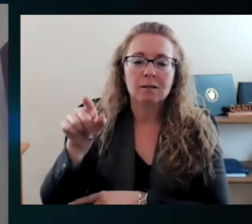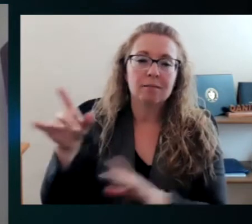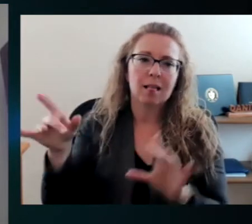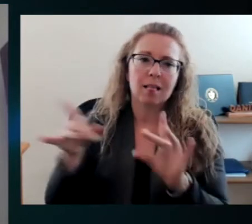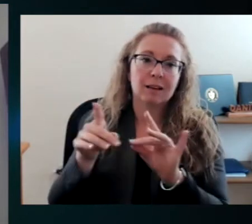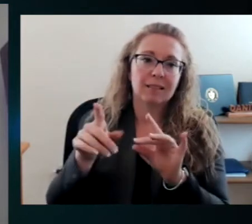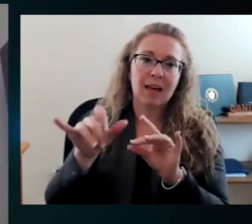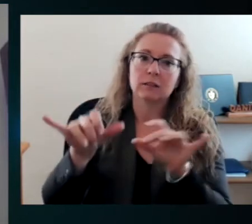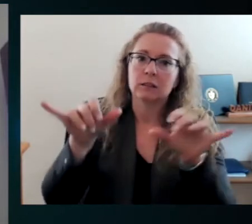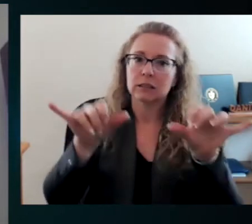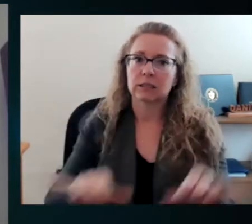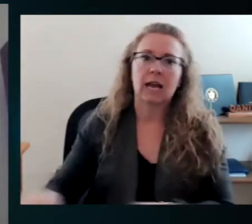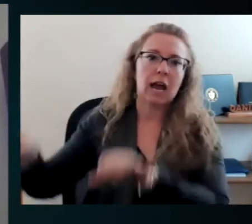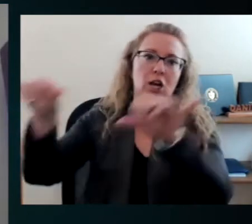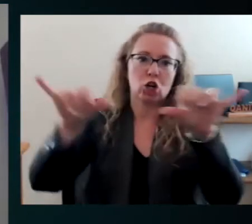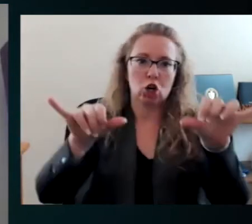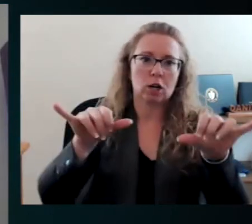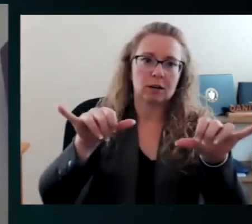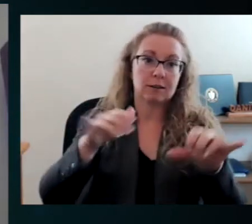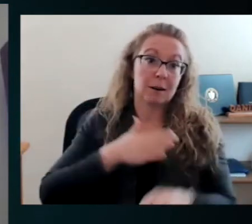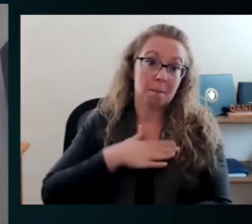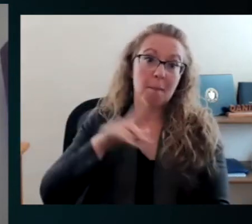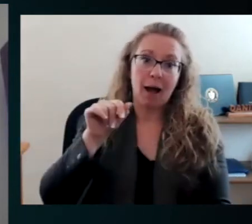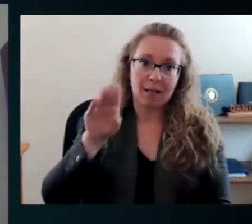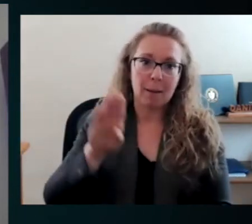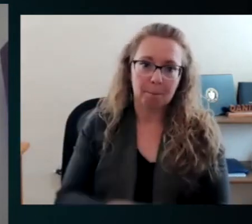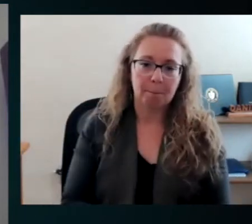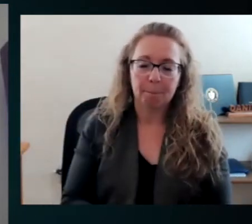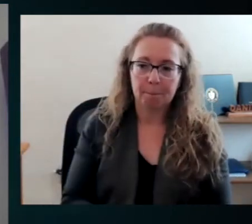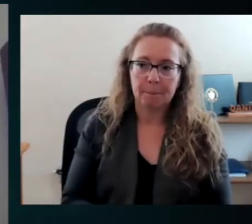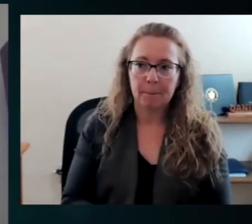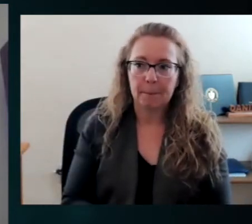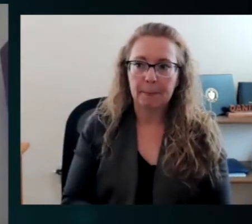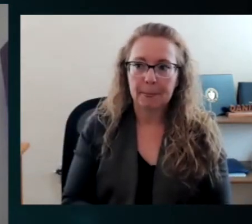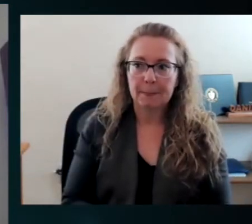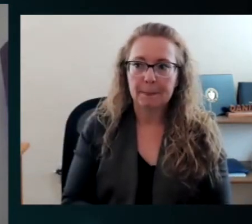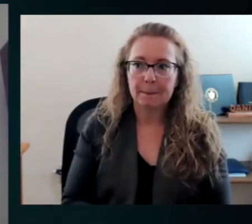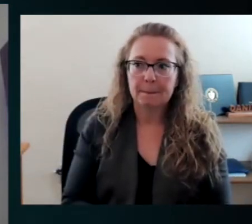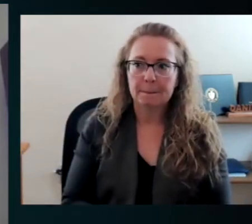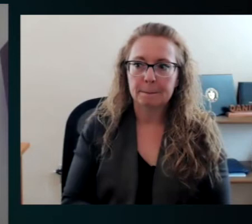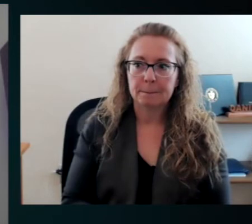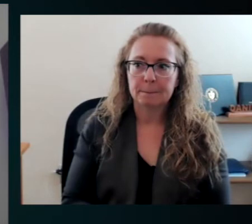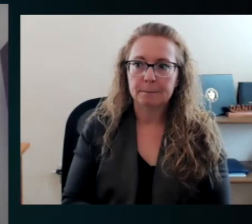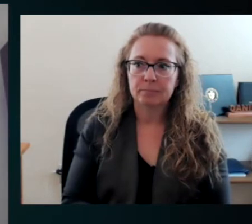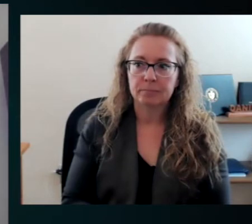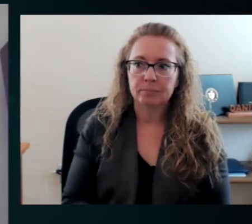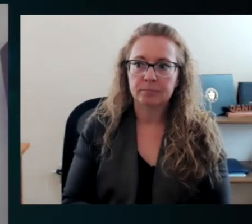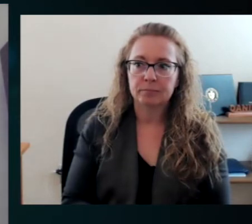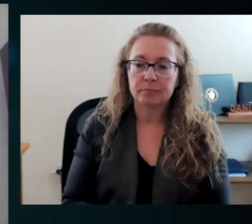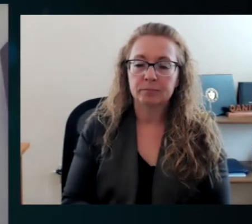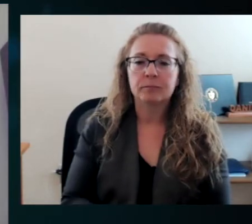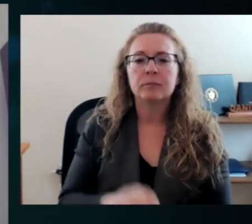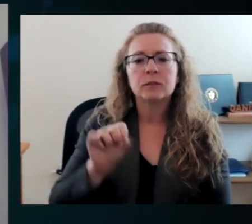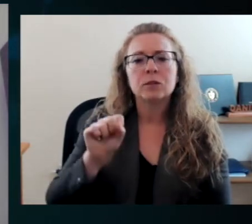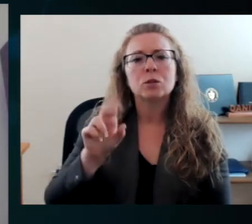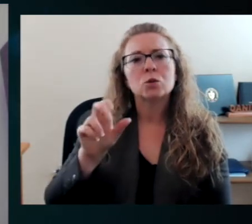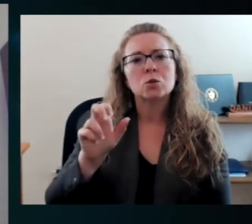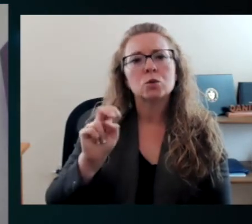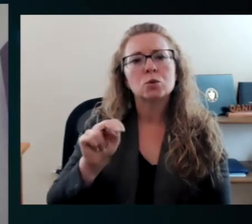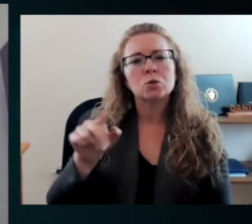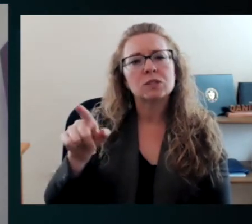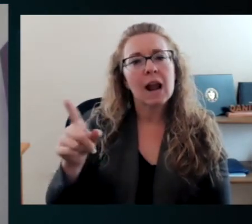in my lab at this point. And Susan Dre has asked in